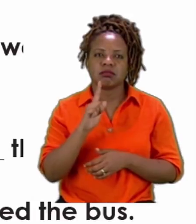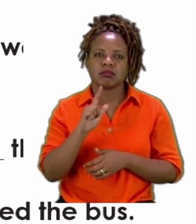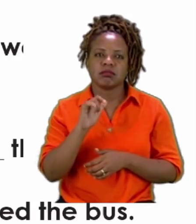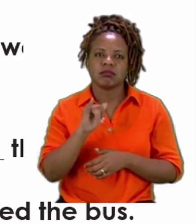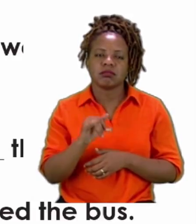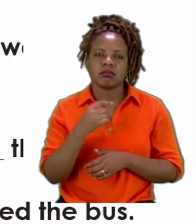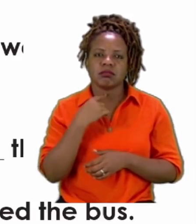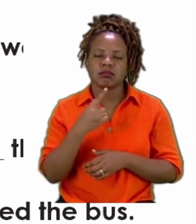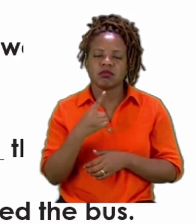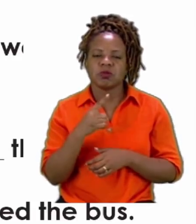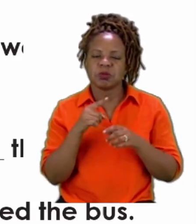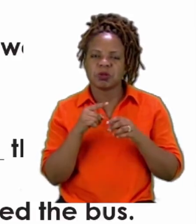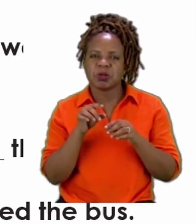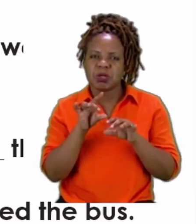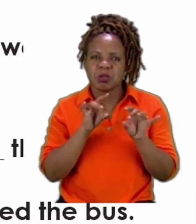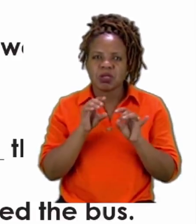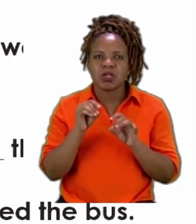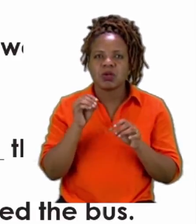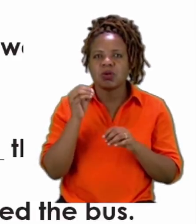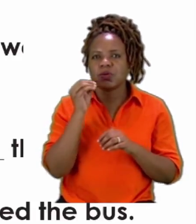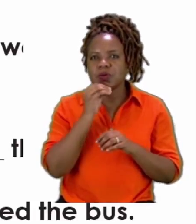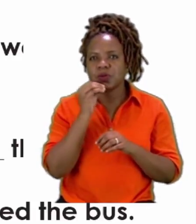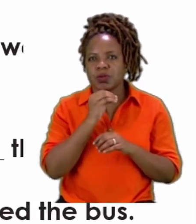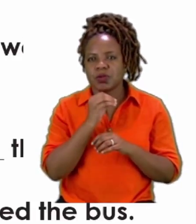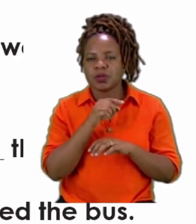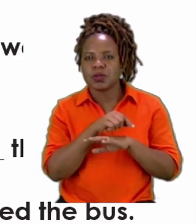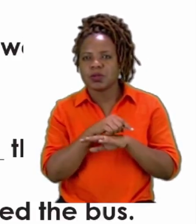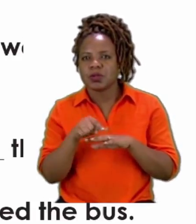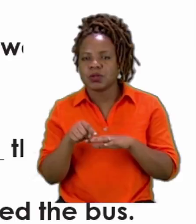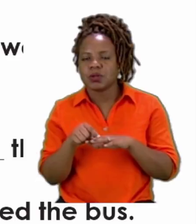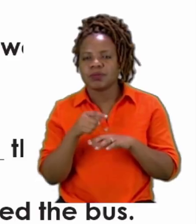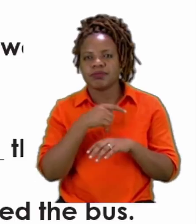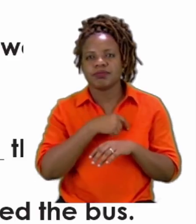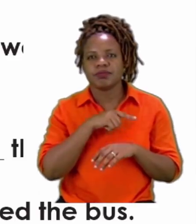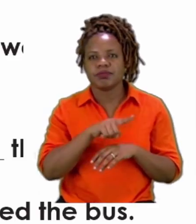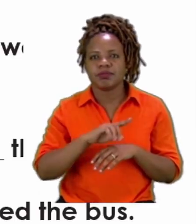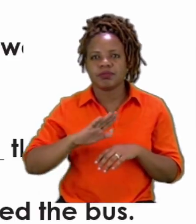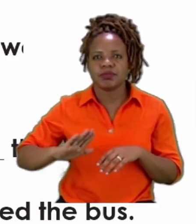diet. Dash, she wants to be thin again.